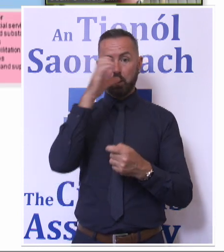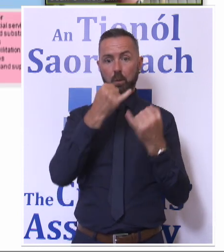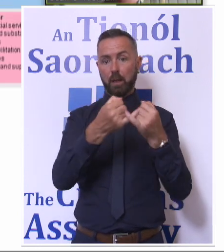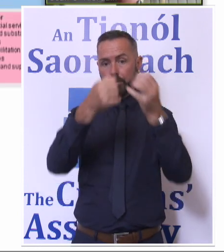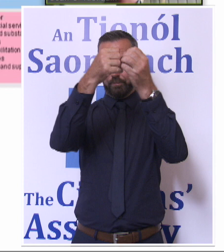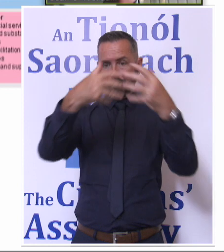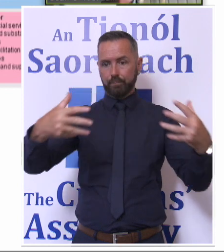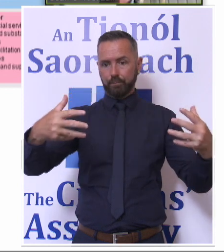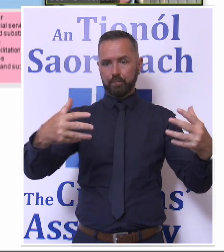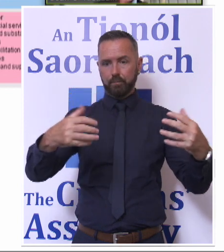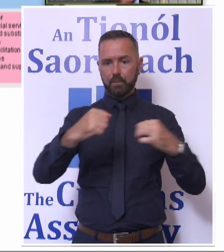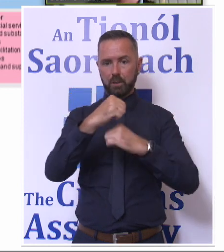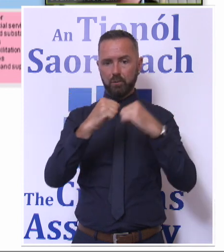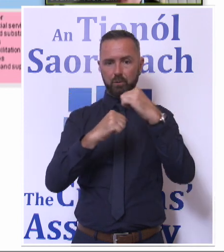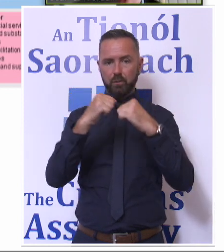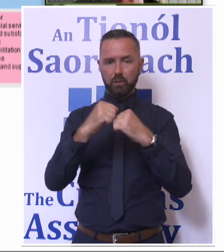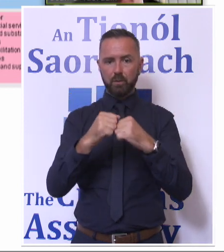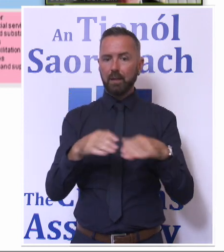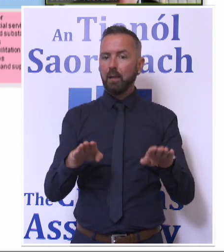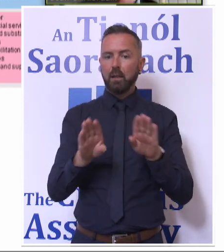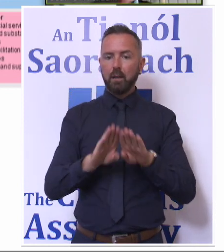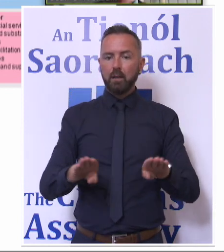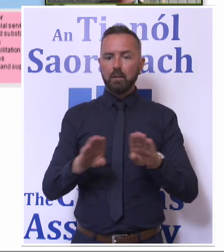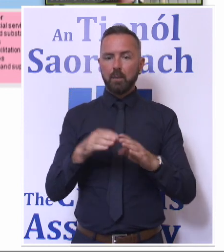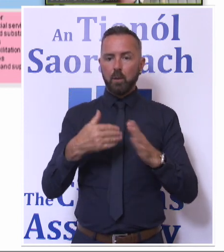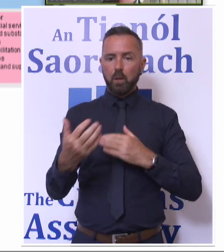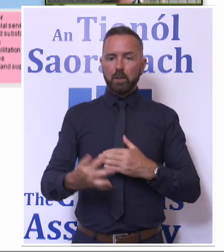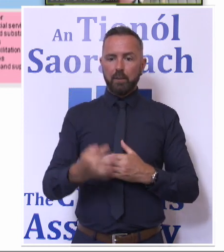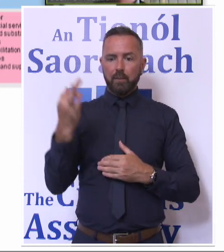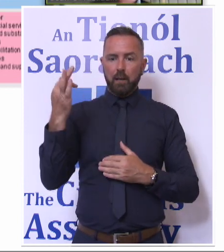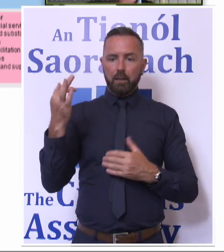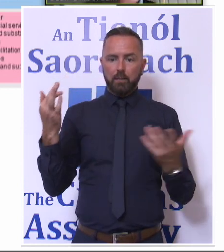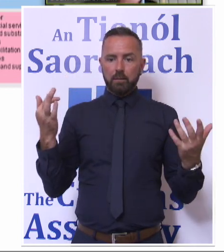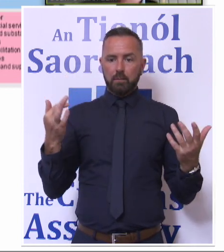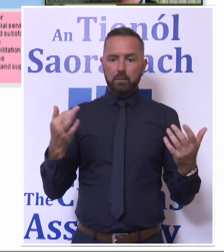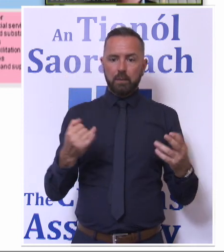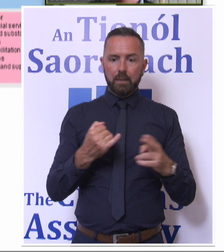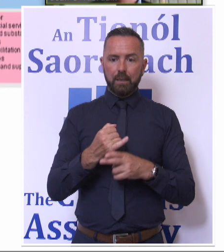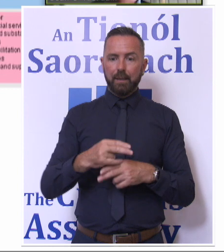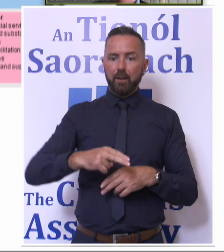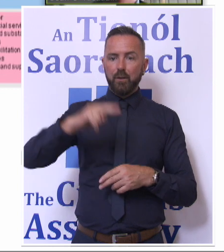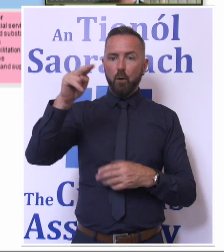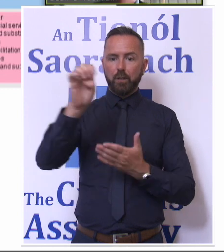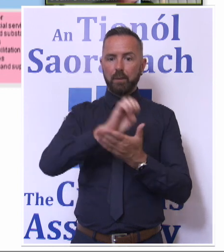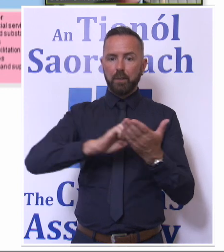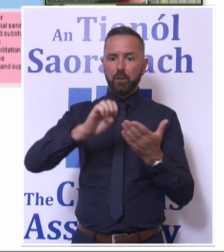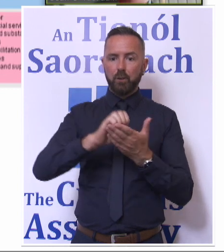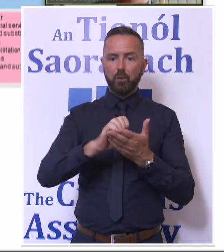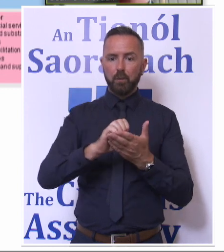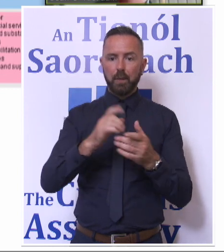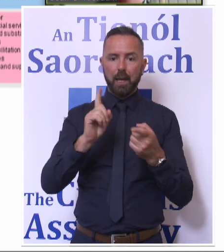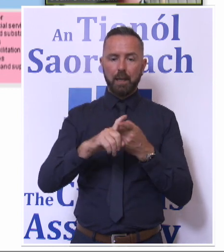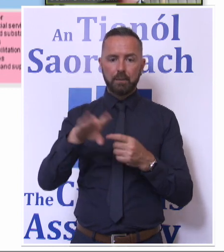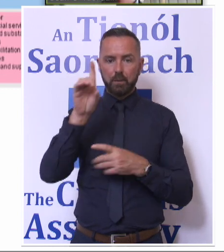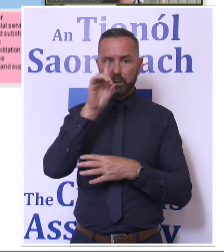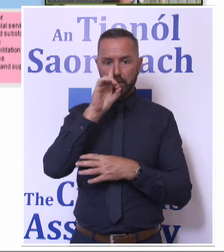of structure that you're looking at. It's a broadly similar structure to what you'll find pretty much across Nordic Europe into places like Germany and